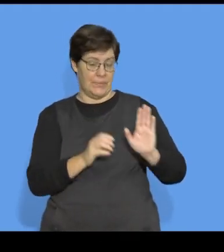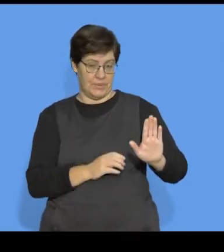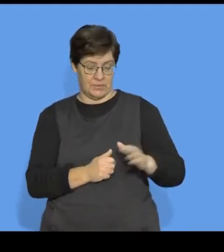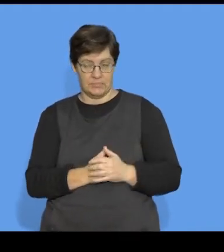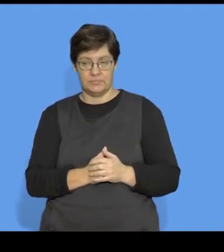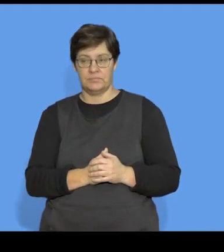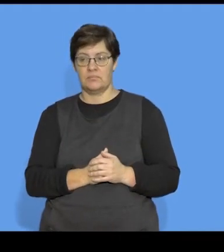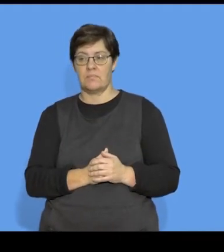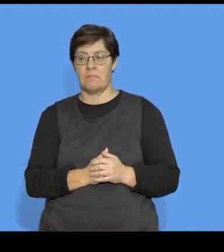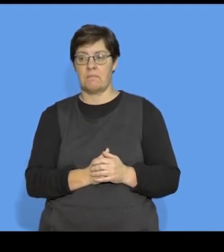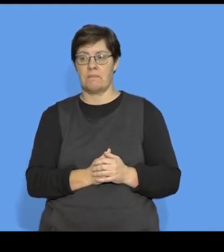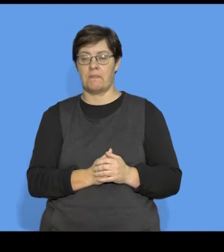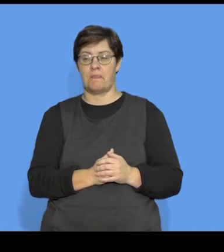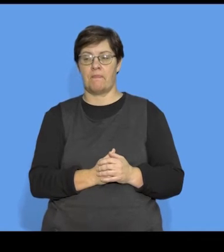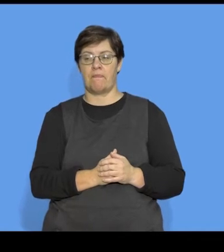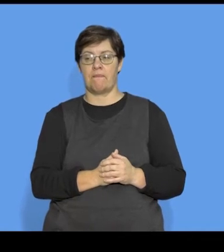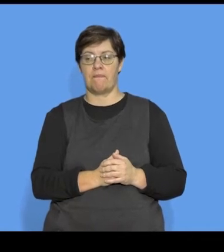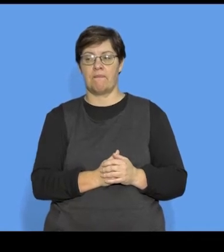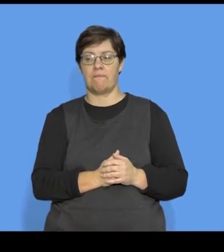Okay, now if you look at